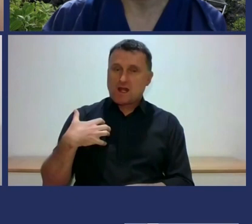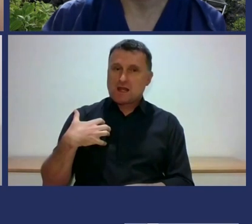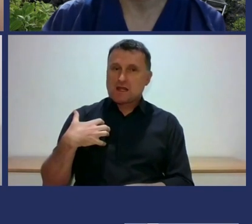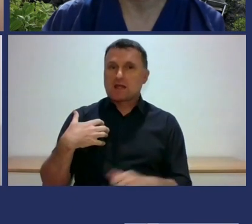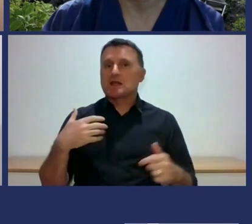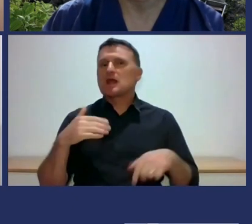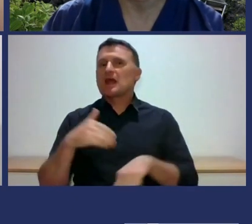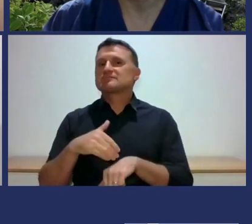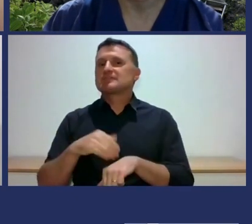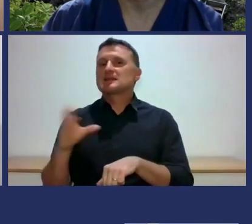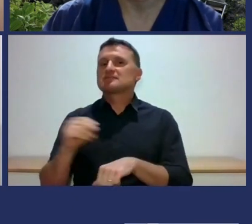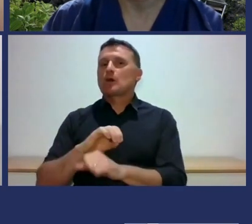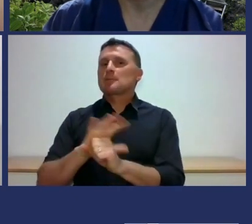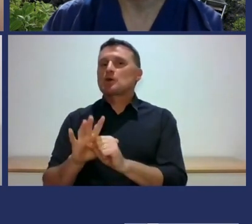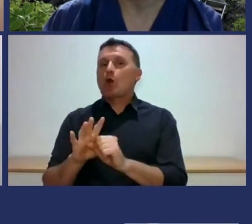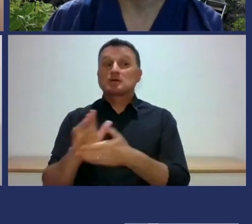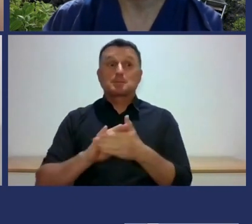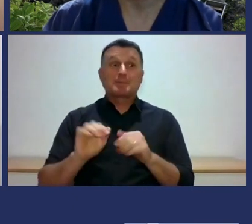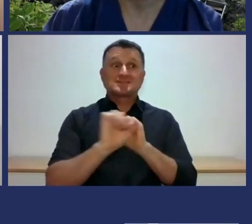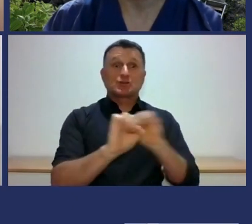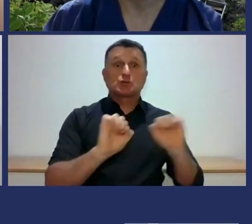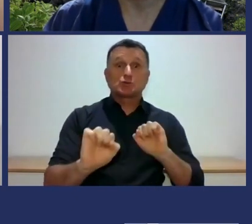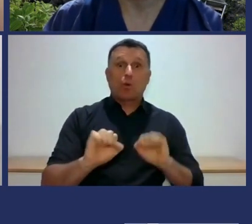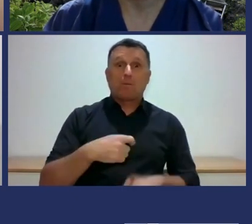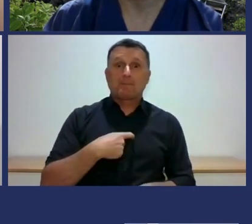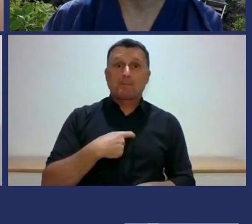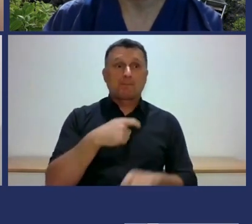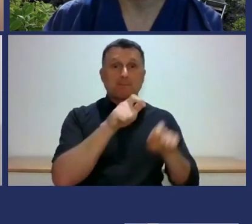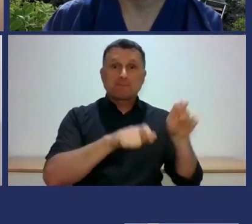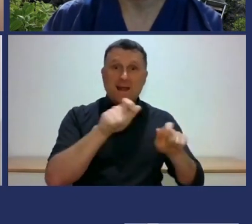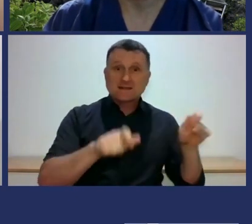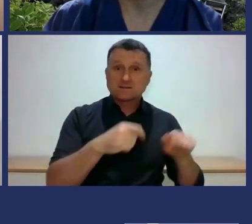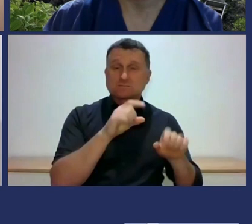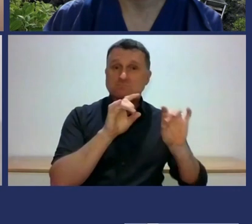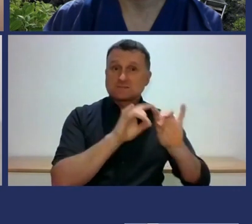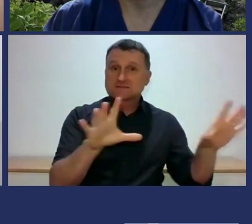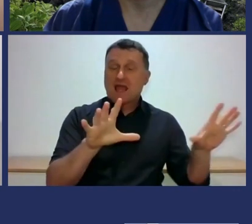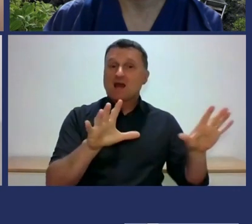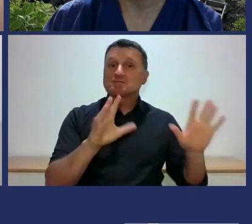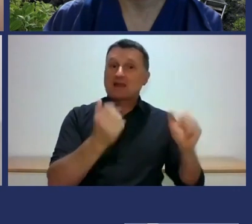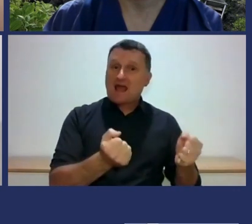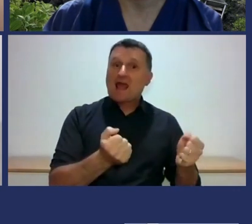patients that you're seeing who have got COVID, are they having their babies earlier than planned?